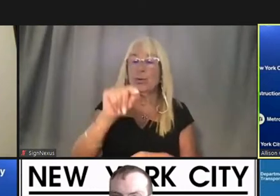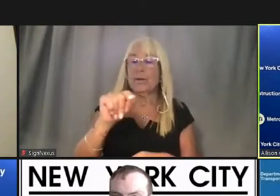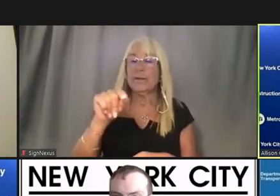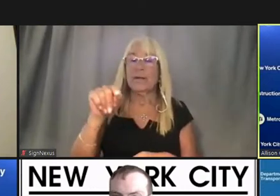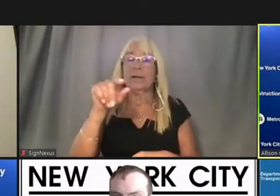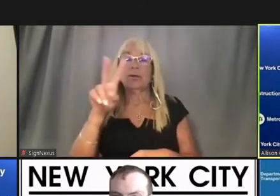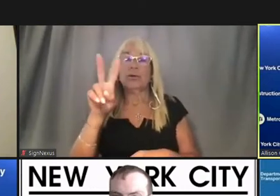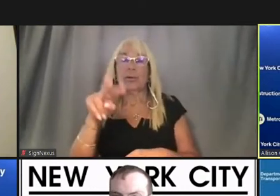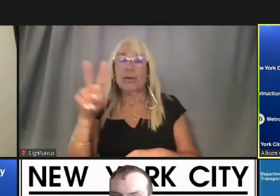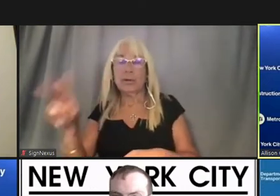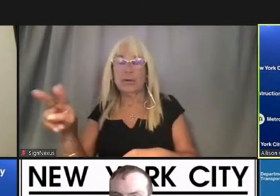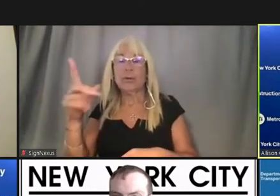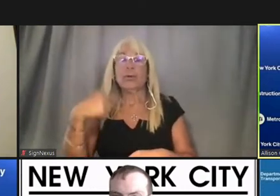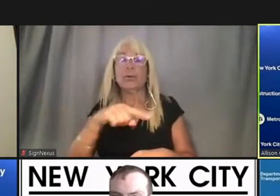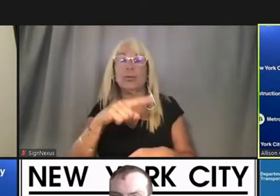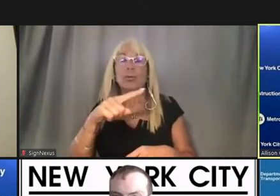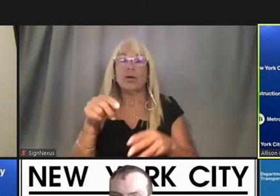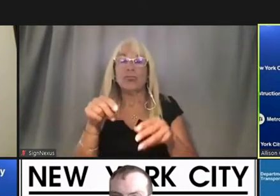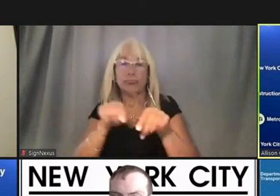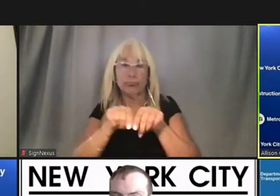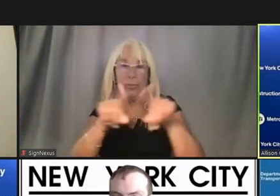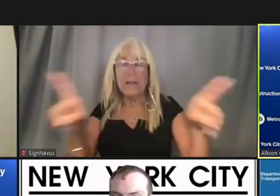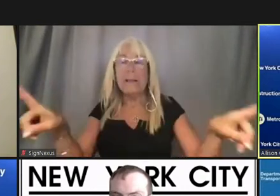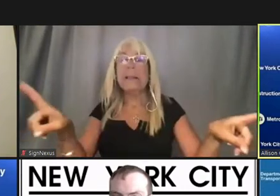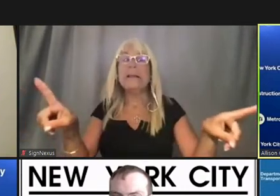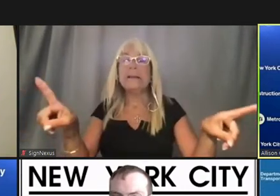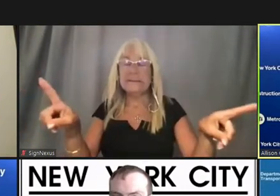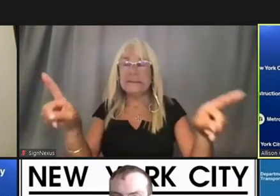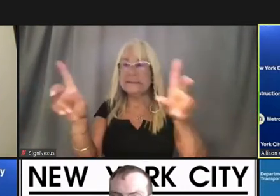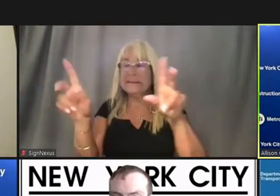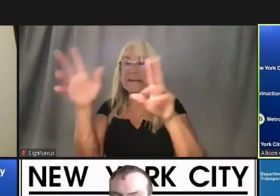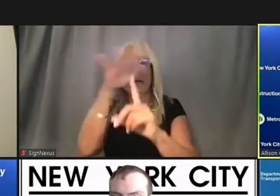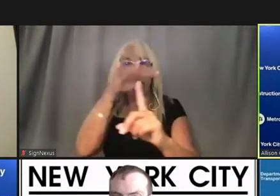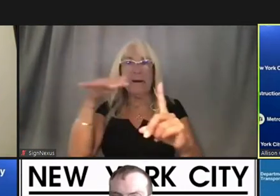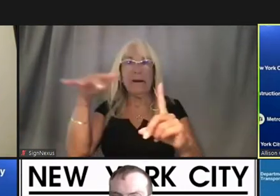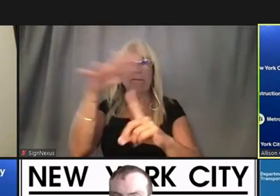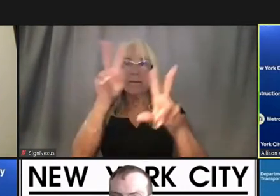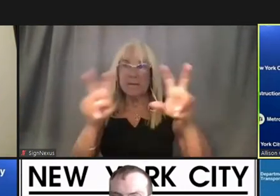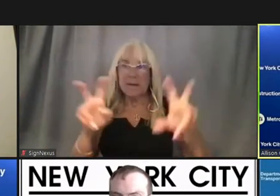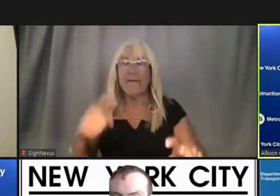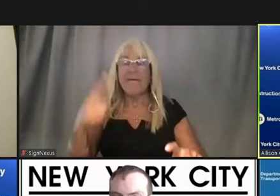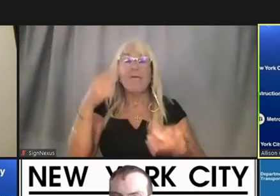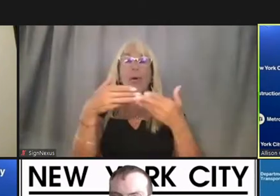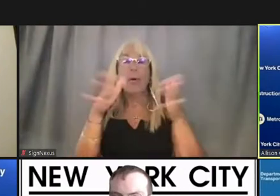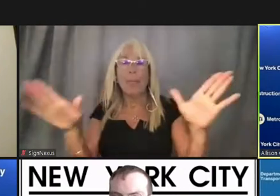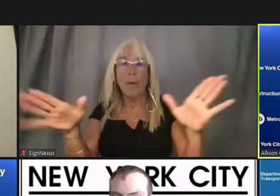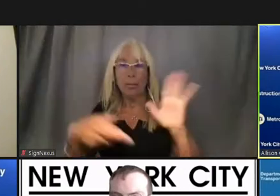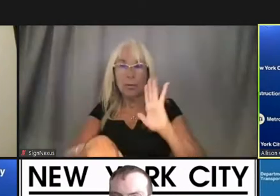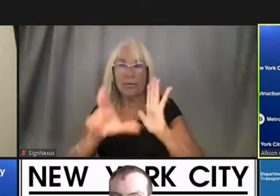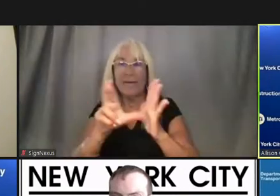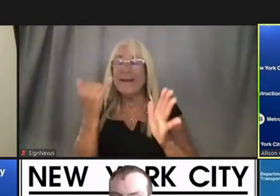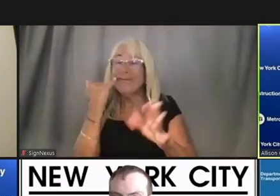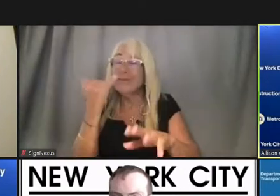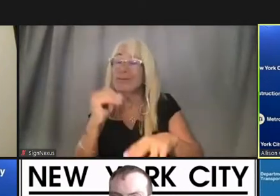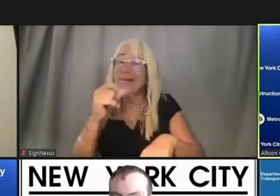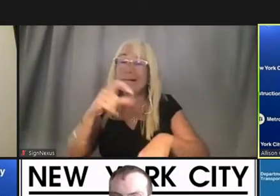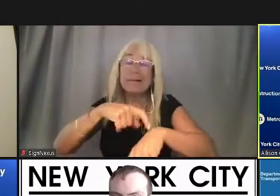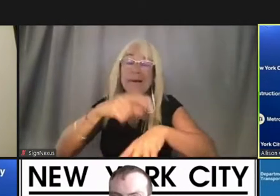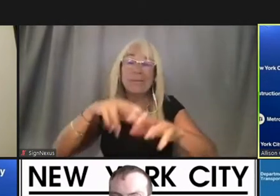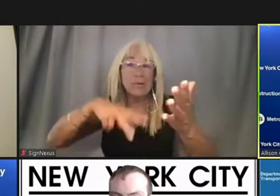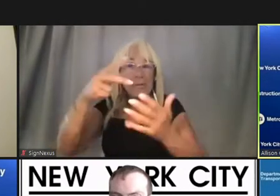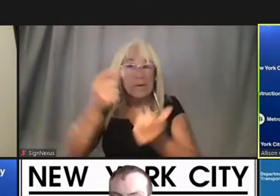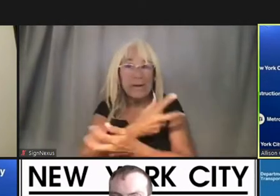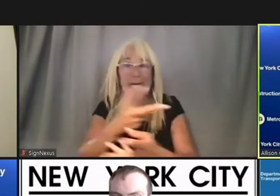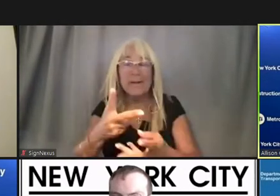environmental assessment for public review if you have not yet had an opportunity to read the entire environmental assessment the executive